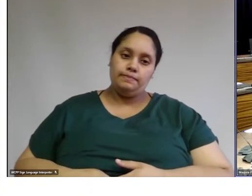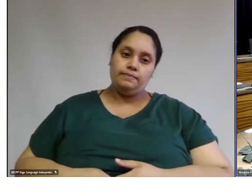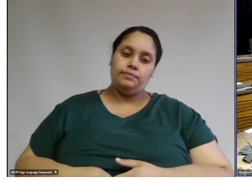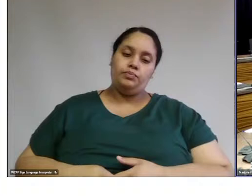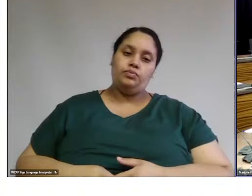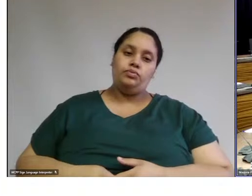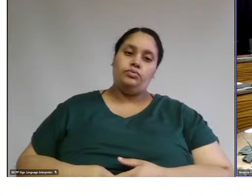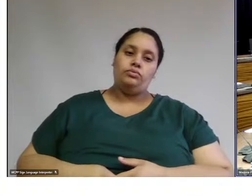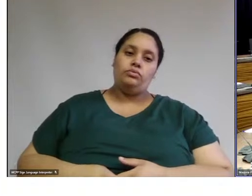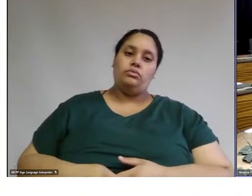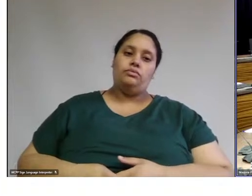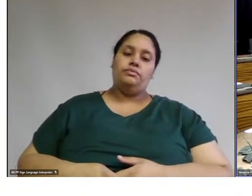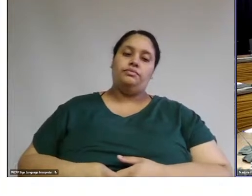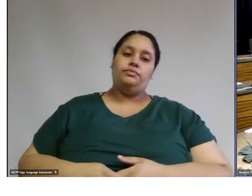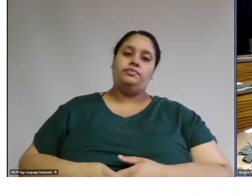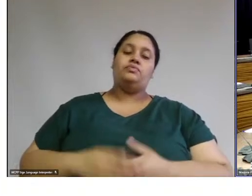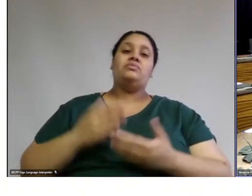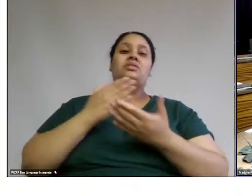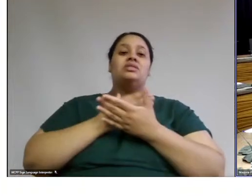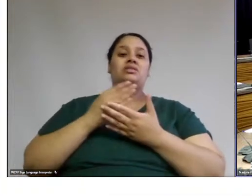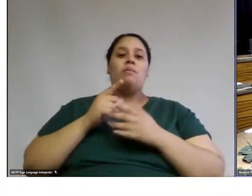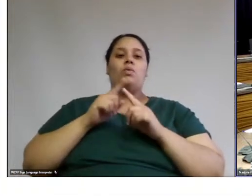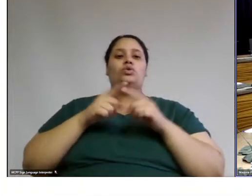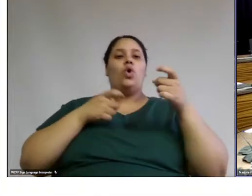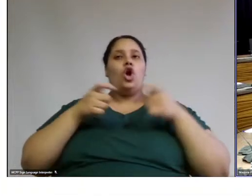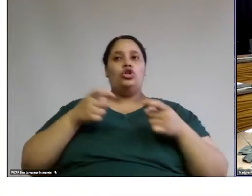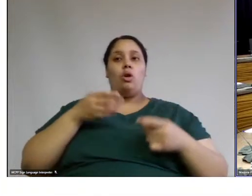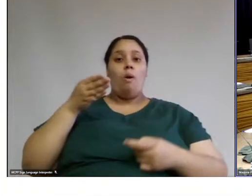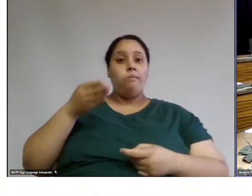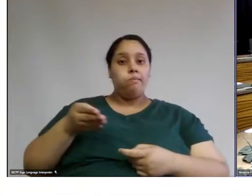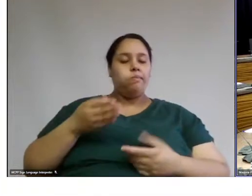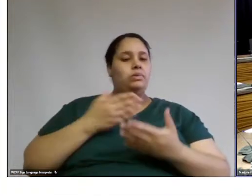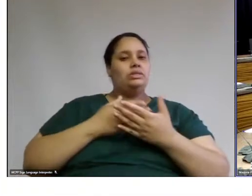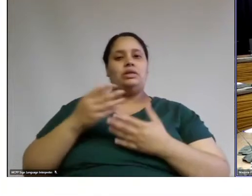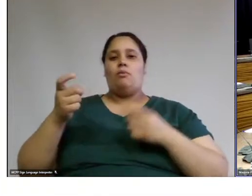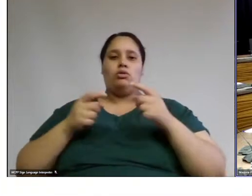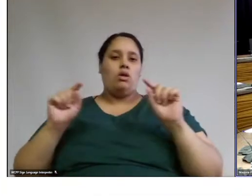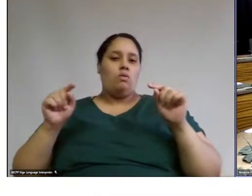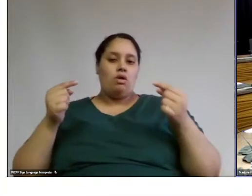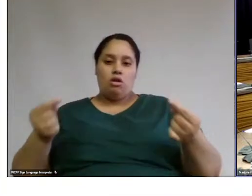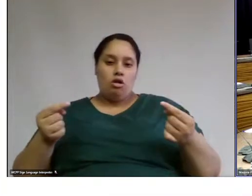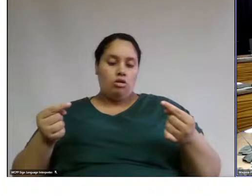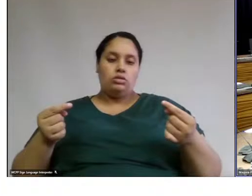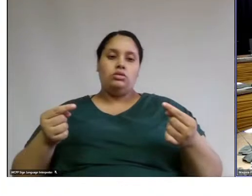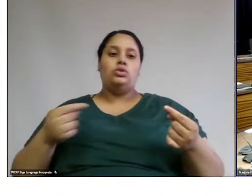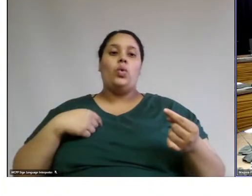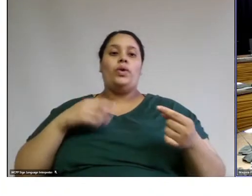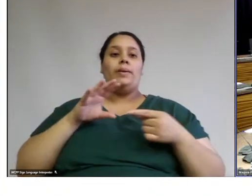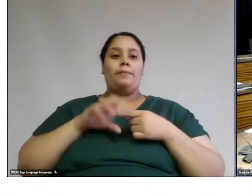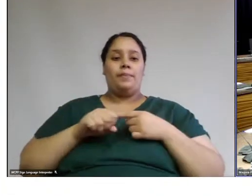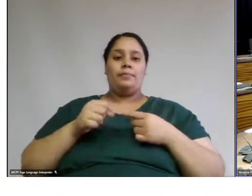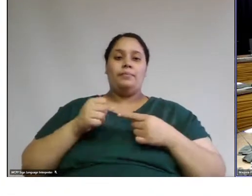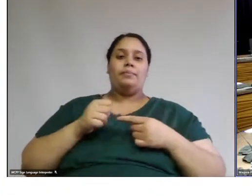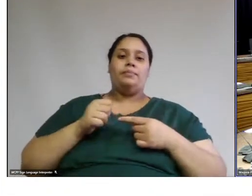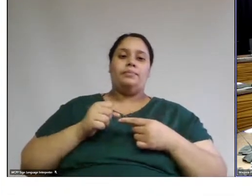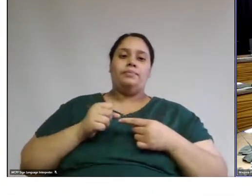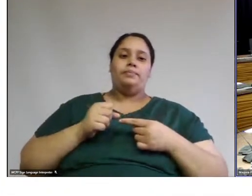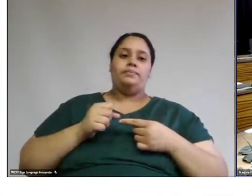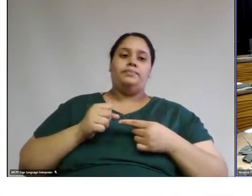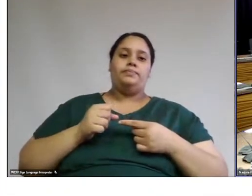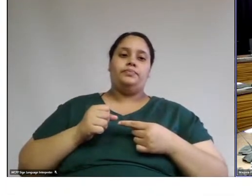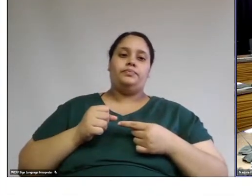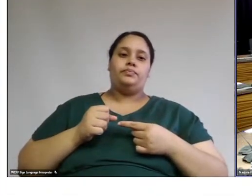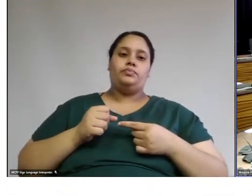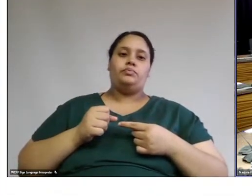that they had to have in place. Some of those controls were not there. So as it is indicated, where we find a school that say that they